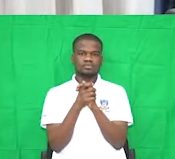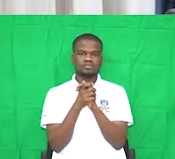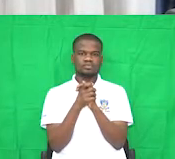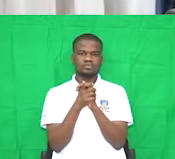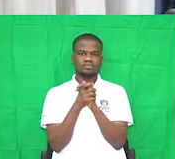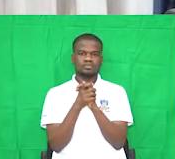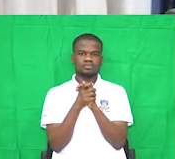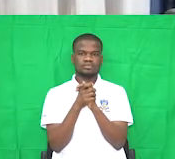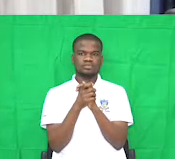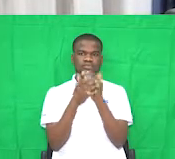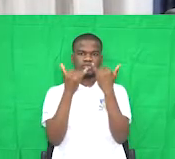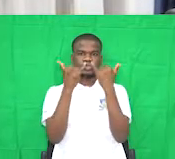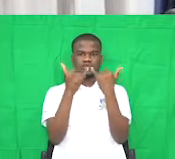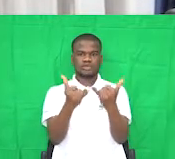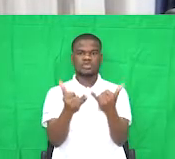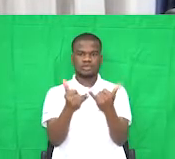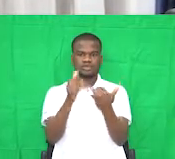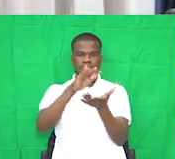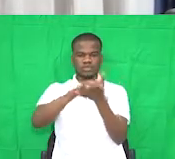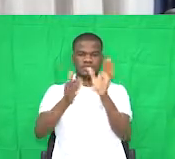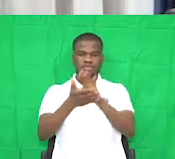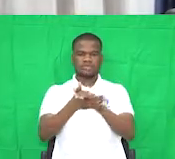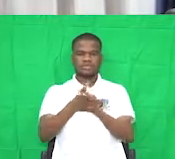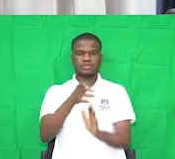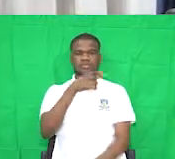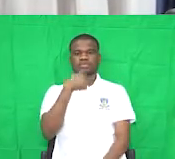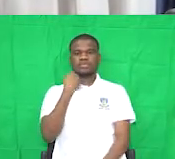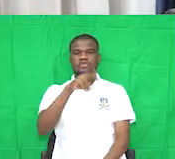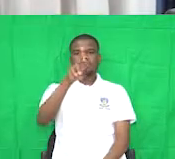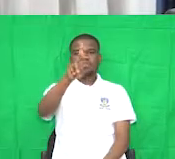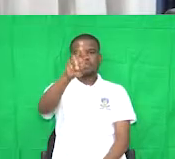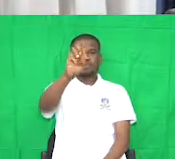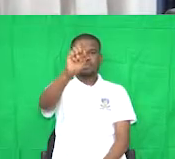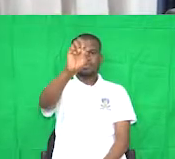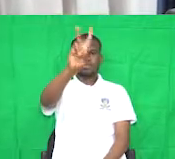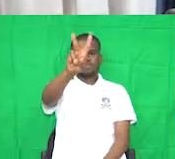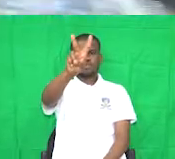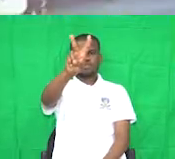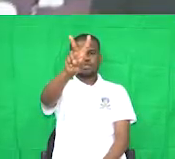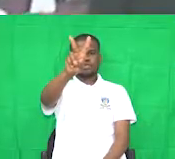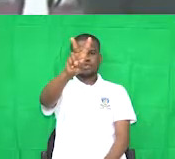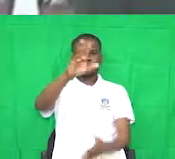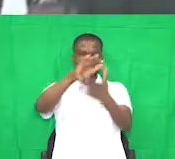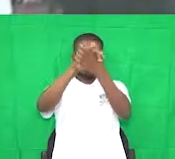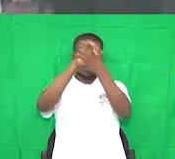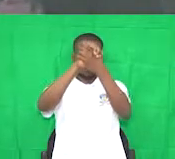as minister. Now we confer on you the title Reverend. God bless you.